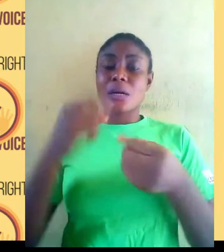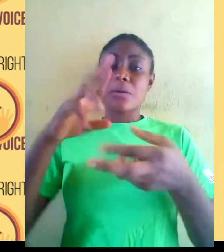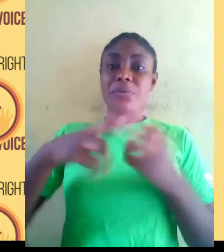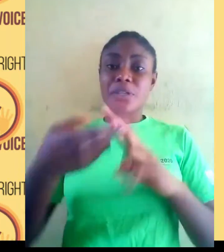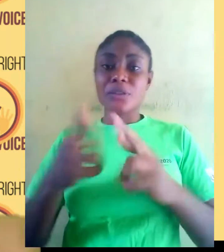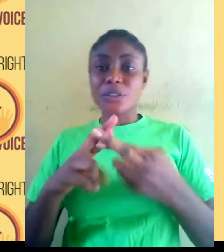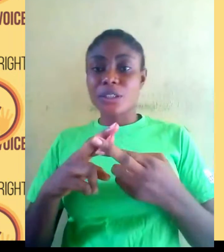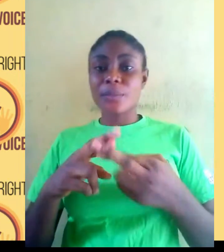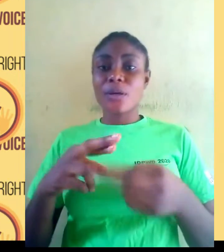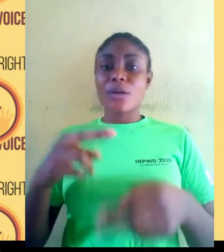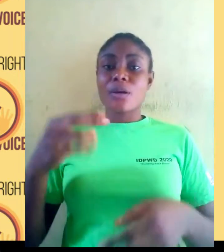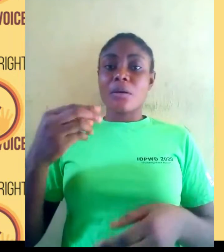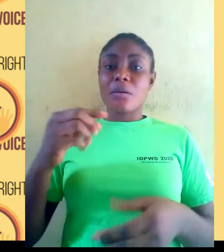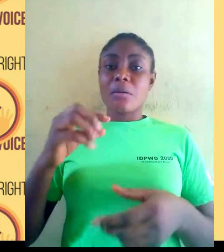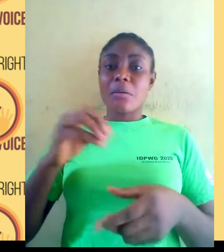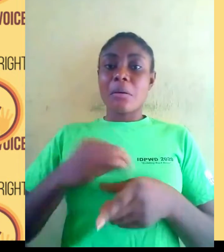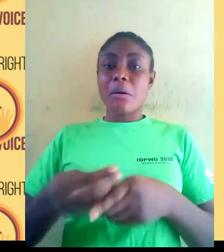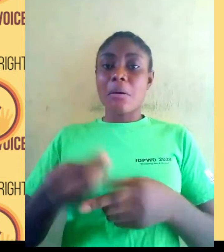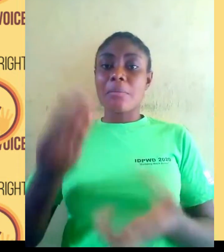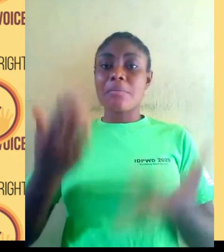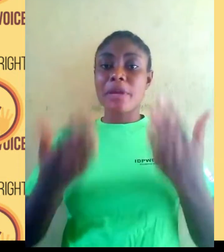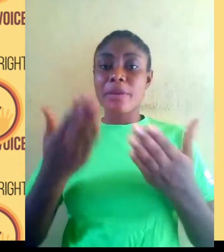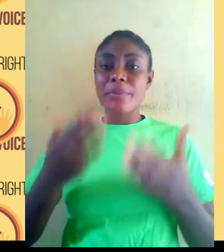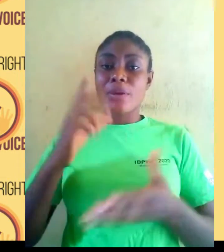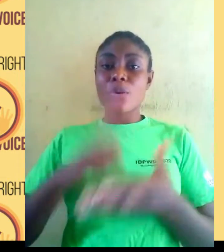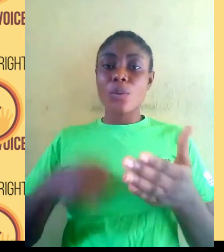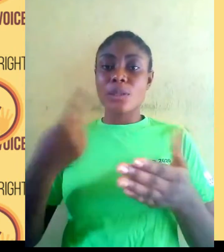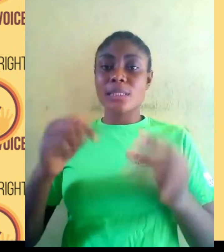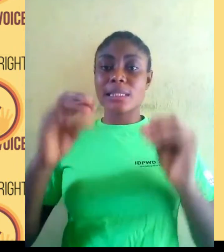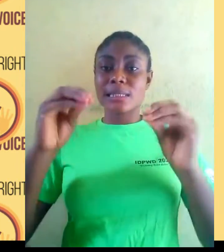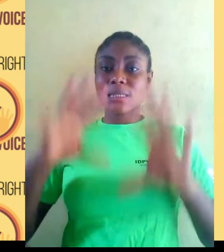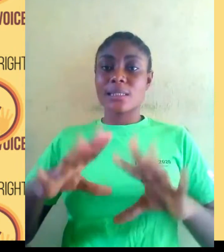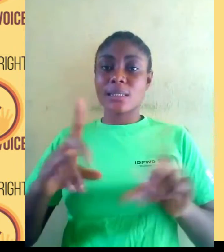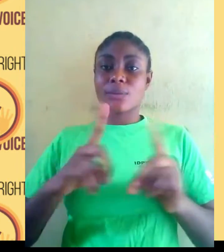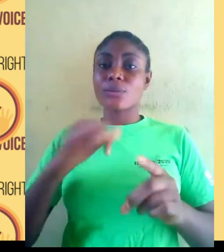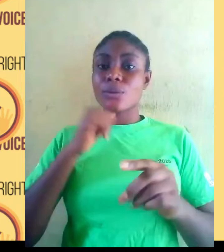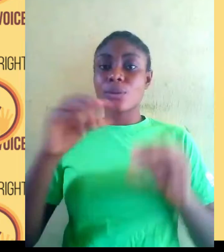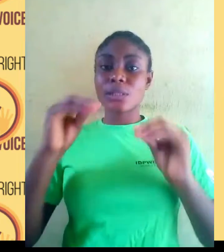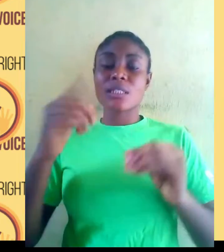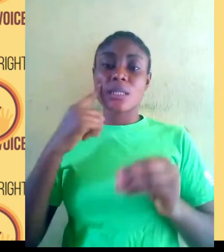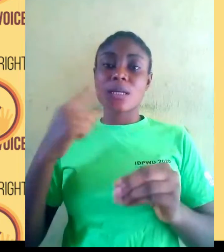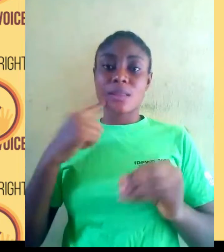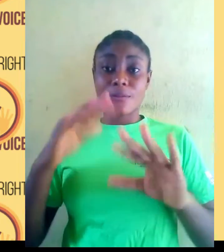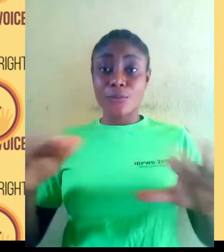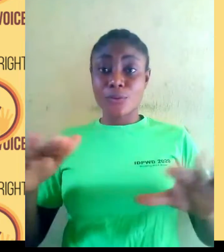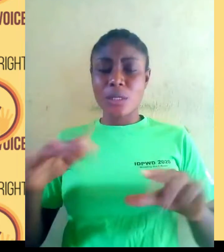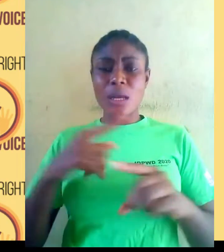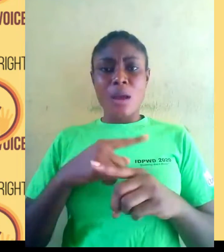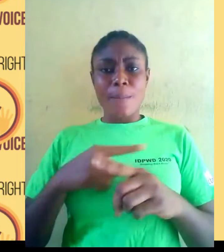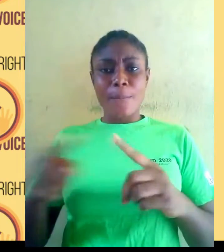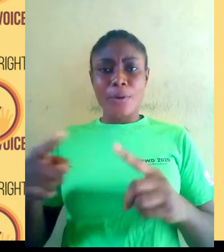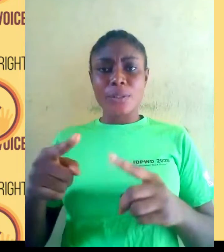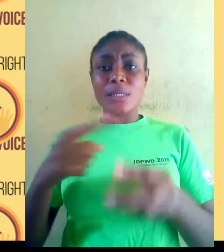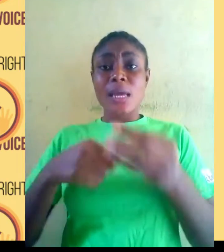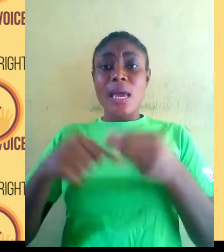or maybe what they teach or do not teach deaf children, but about